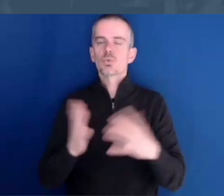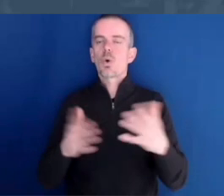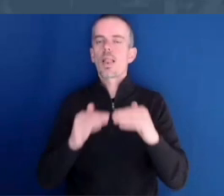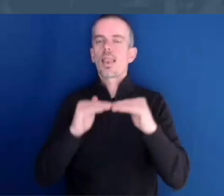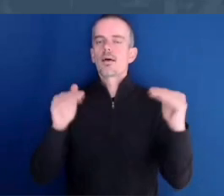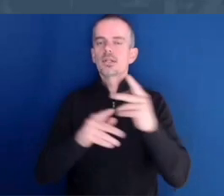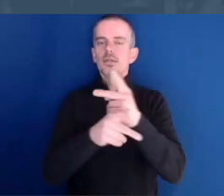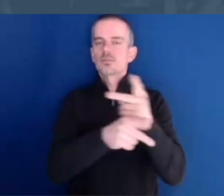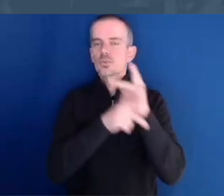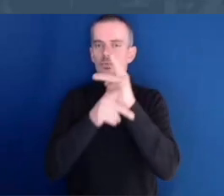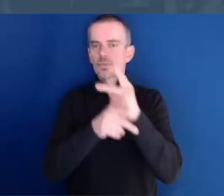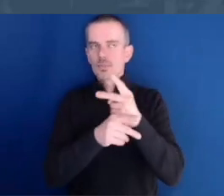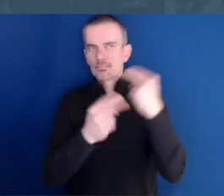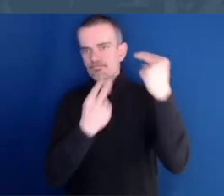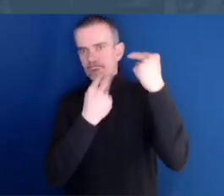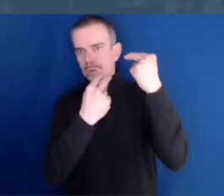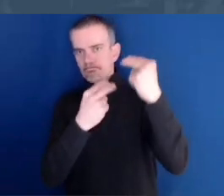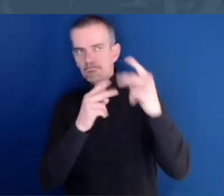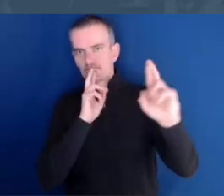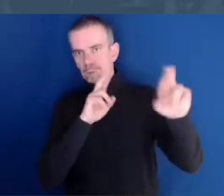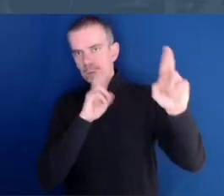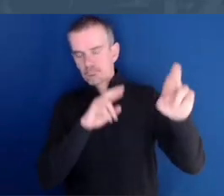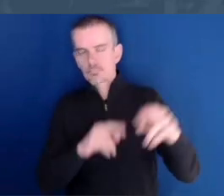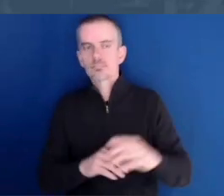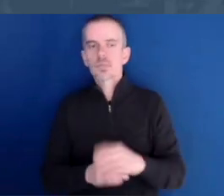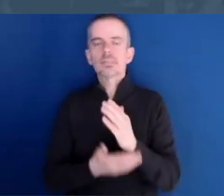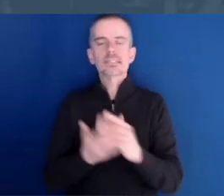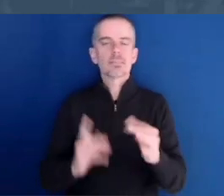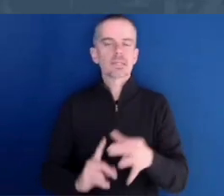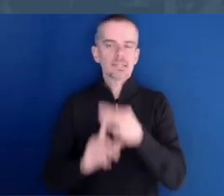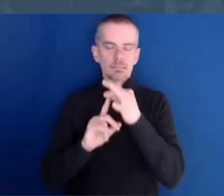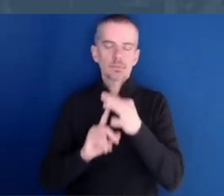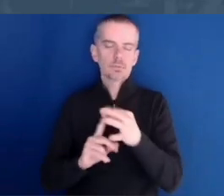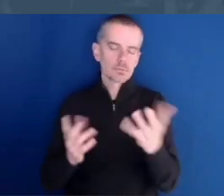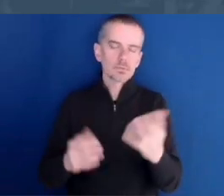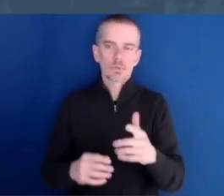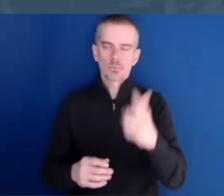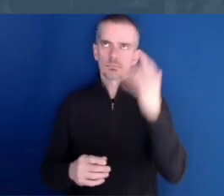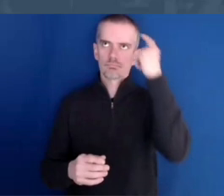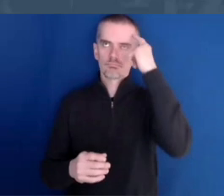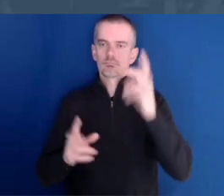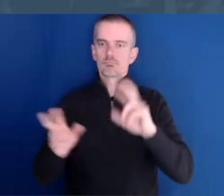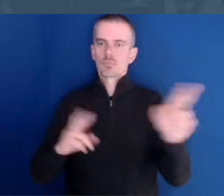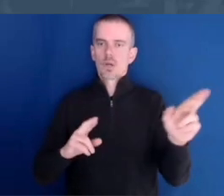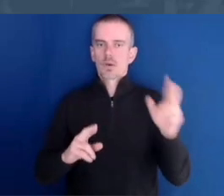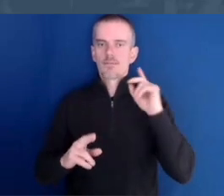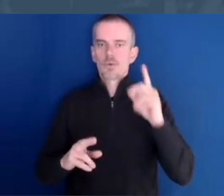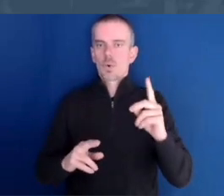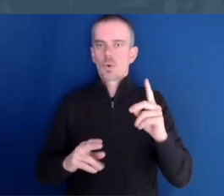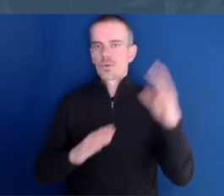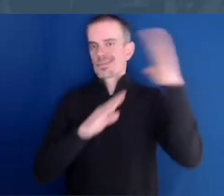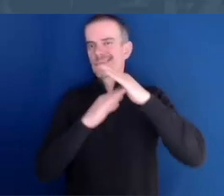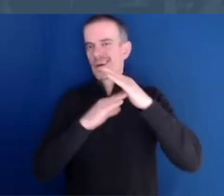you will have to report to, but there are some exceptions with that. So just being prepared for kind of the highest level